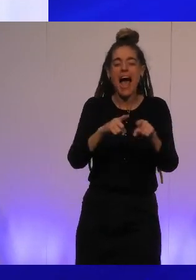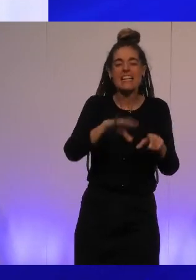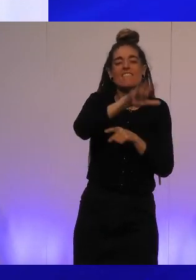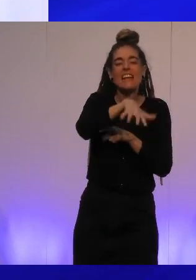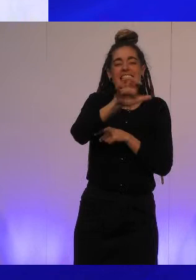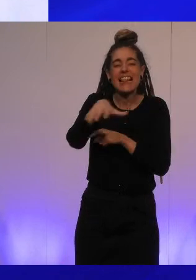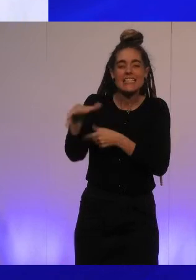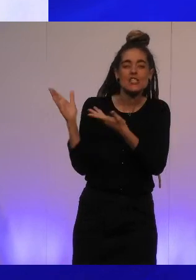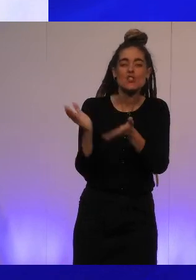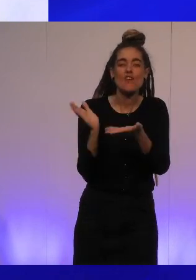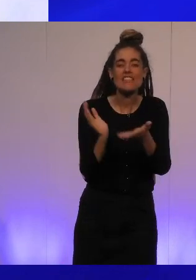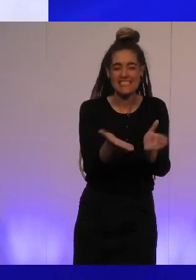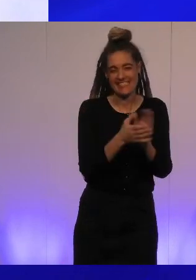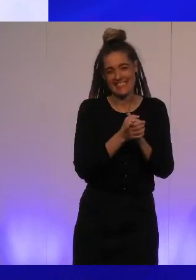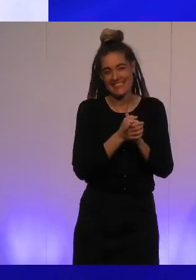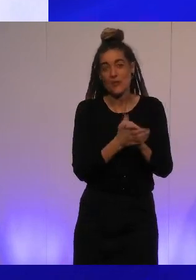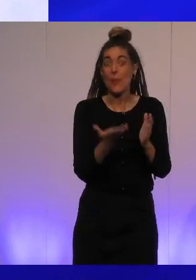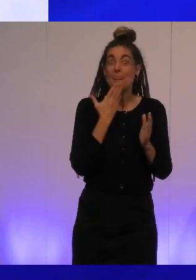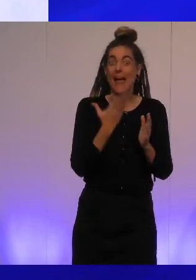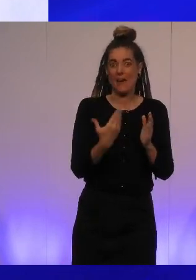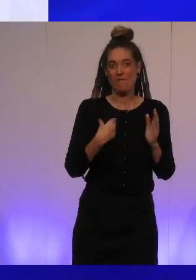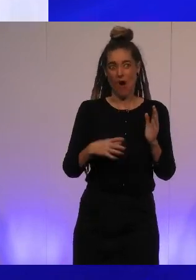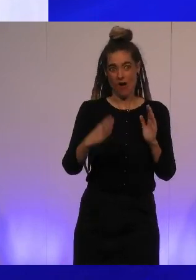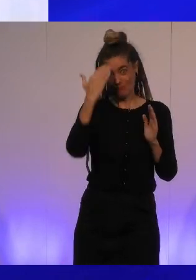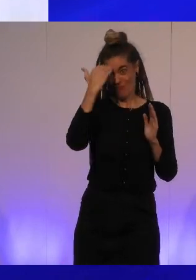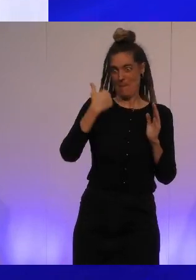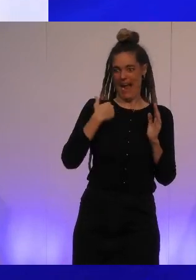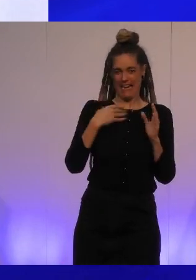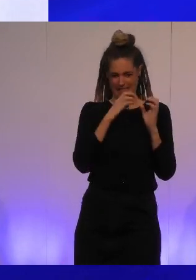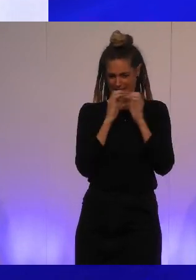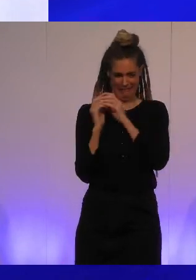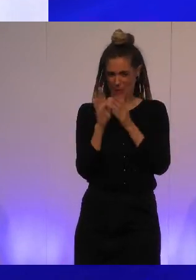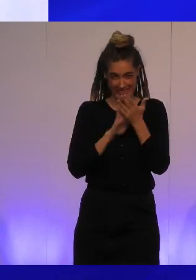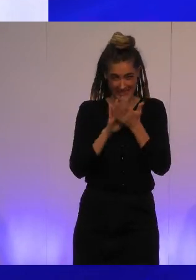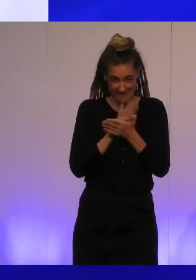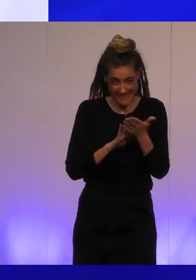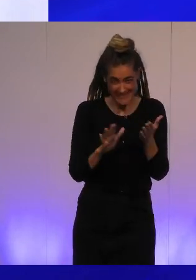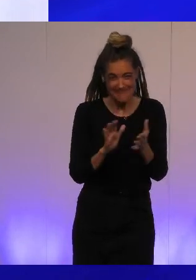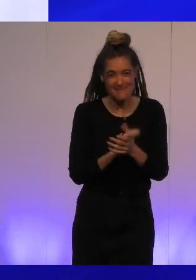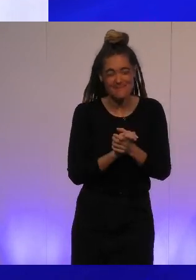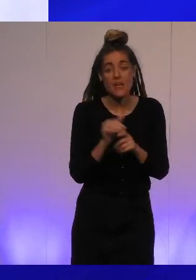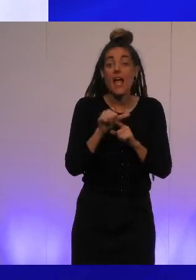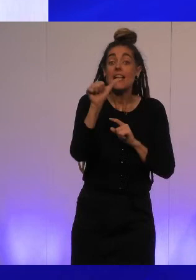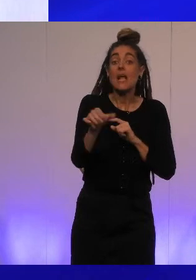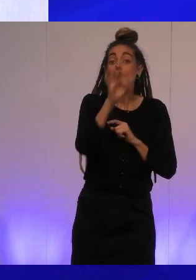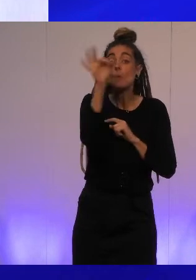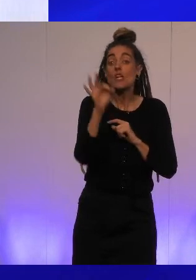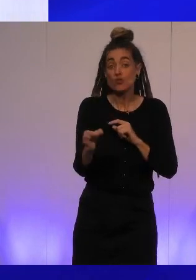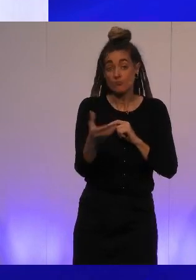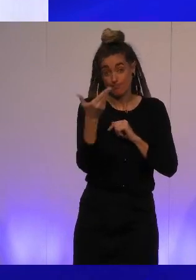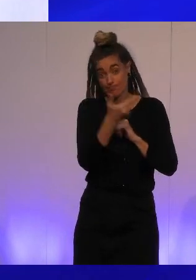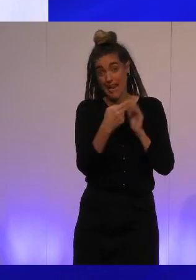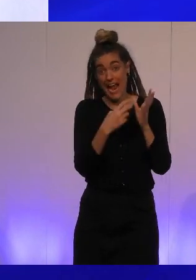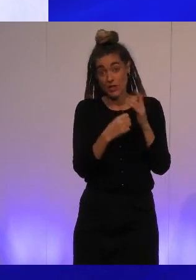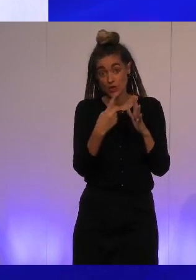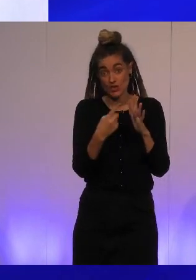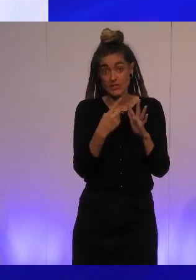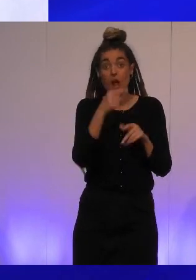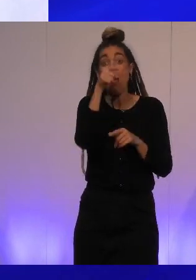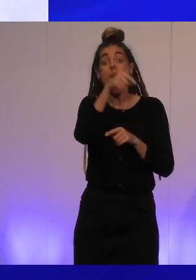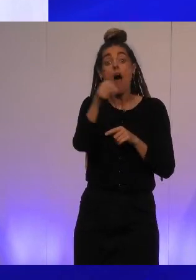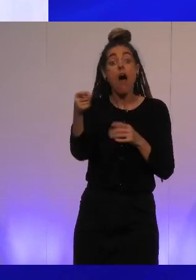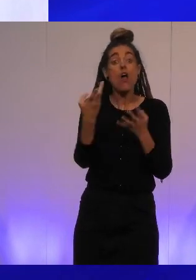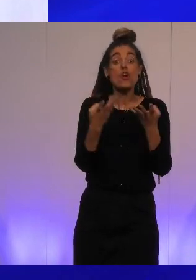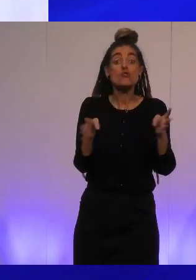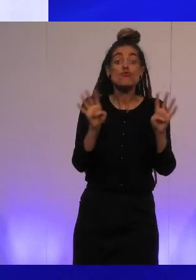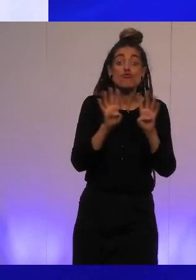you for pulling us up on our use of acronyms. The next question, Angie, is have other trusts adopted the